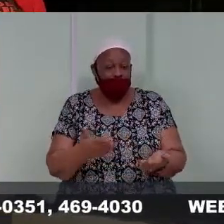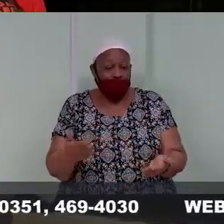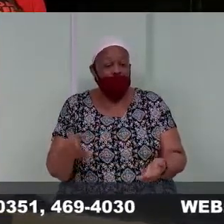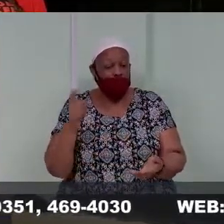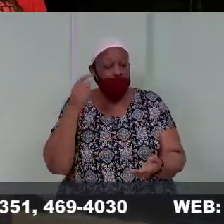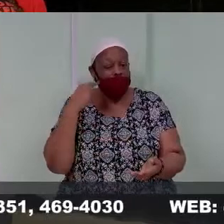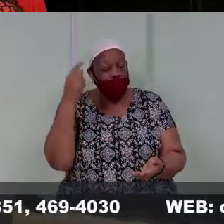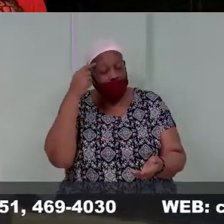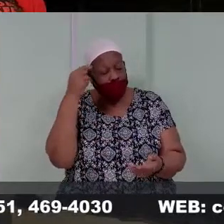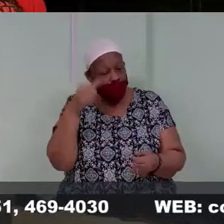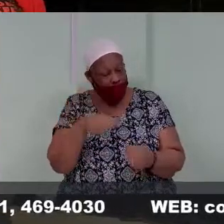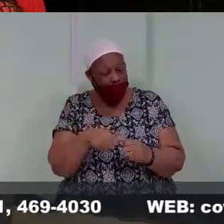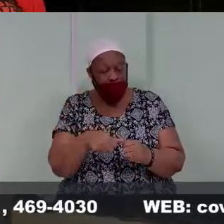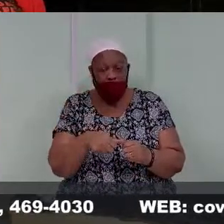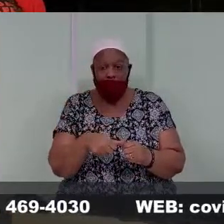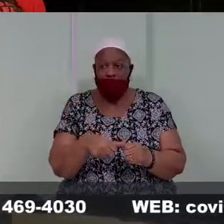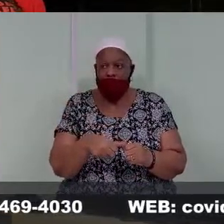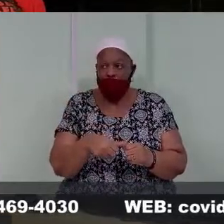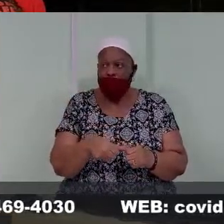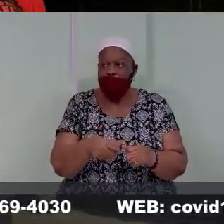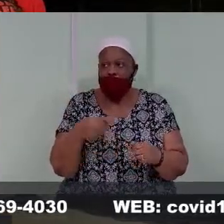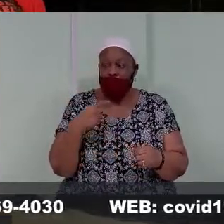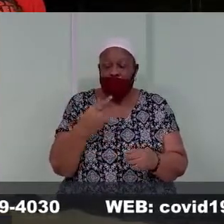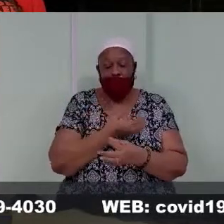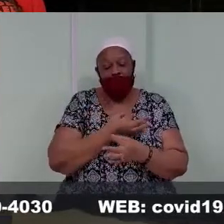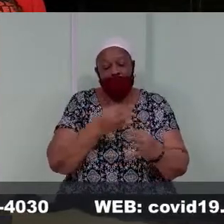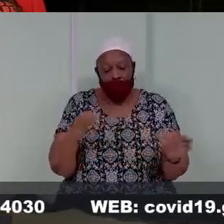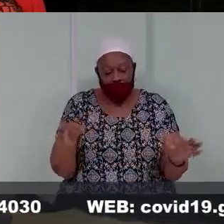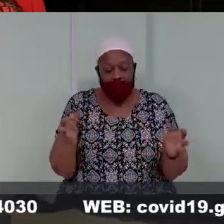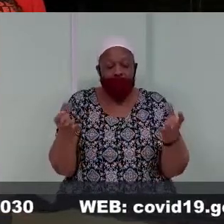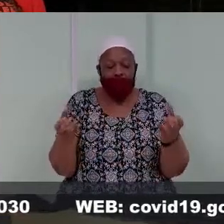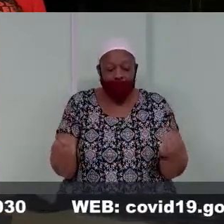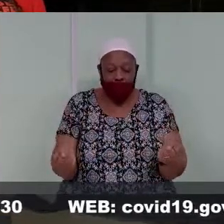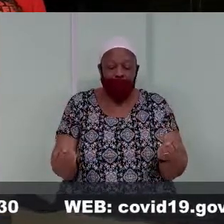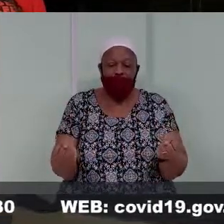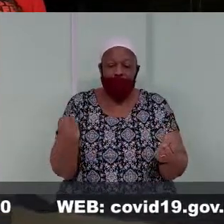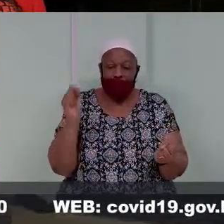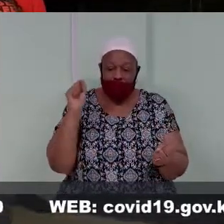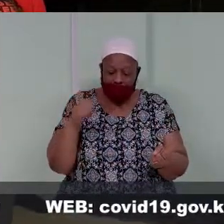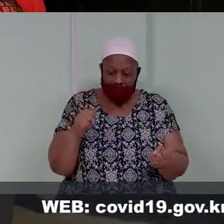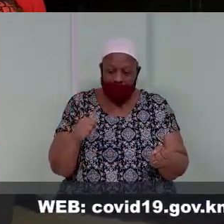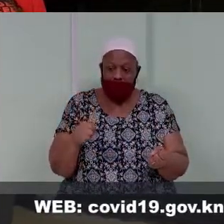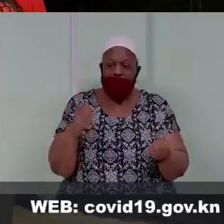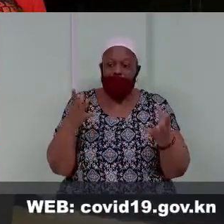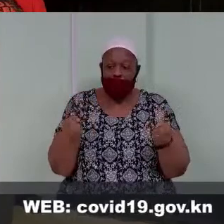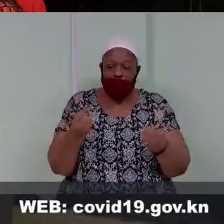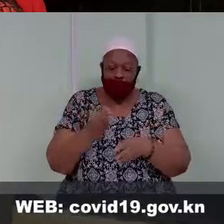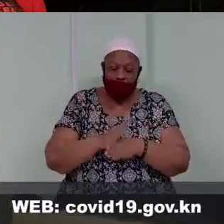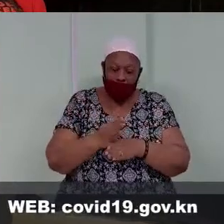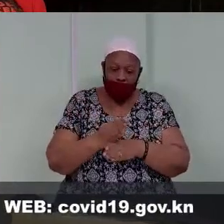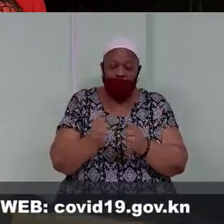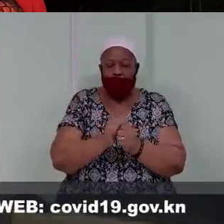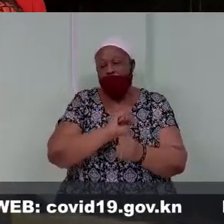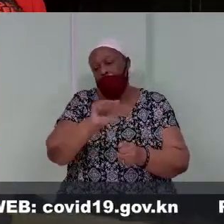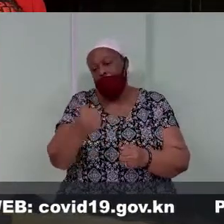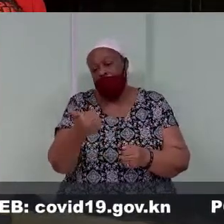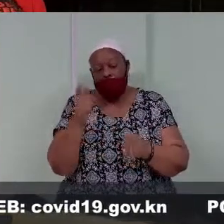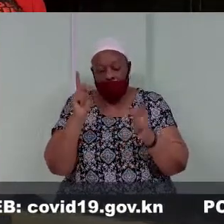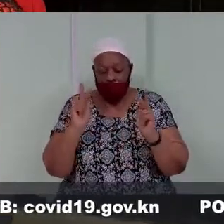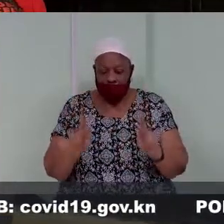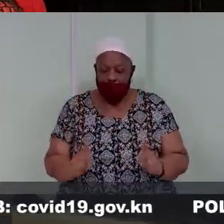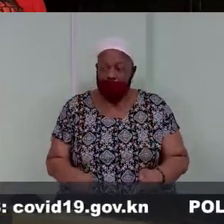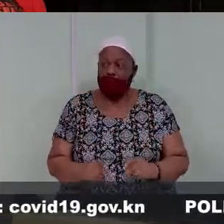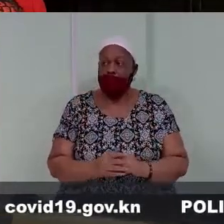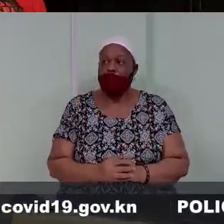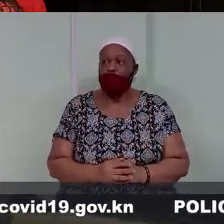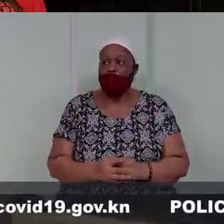will remember, and something that my family, my son, will remember, and that he too could continue to give. Because I